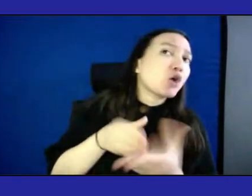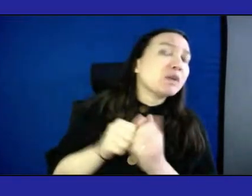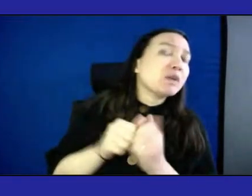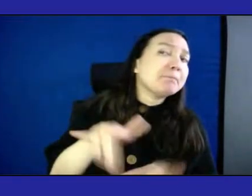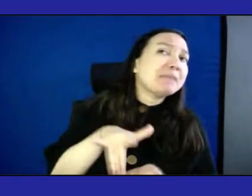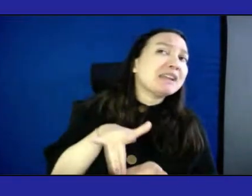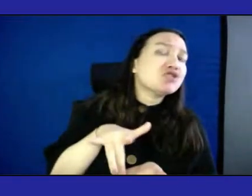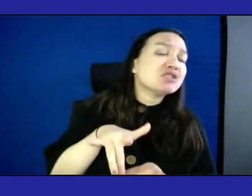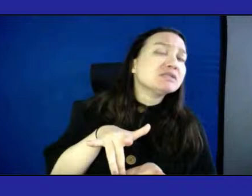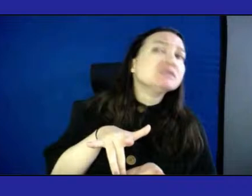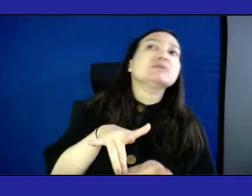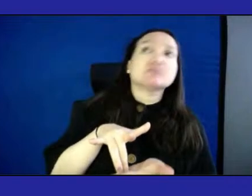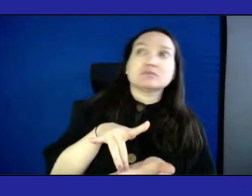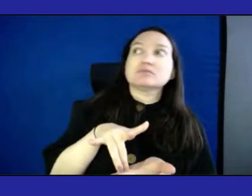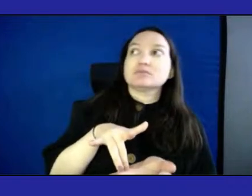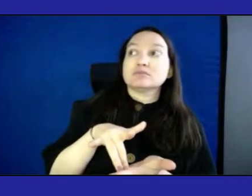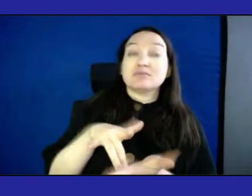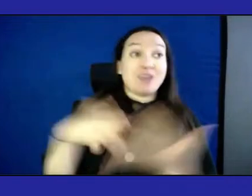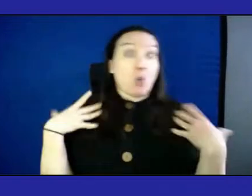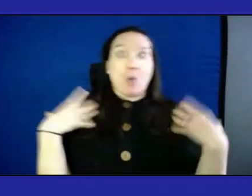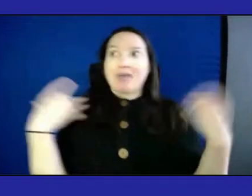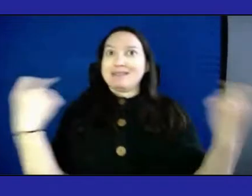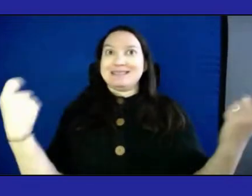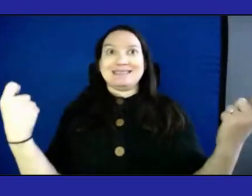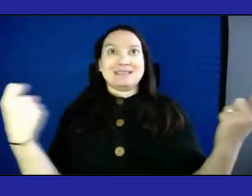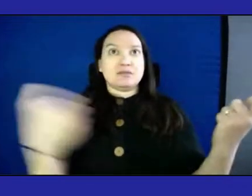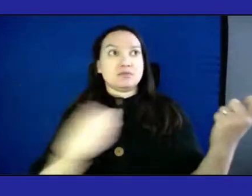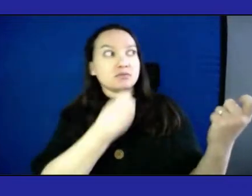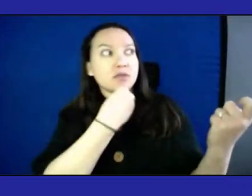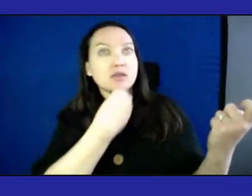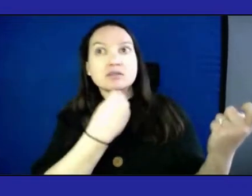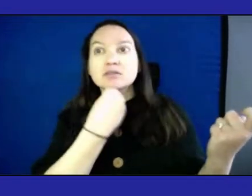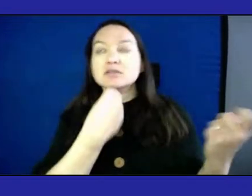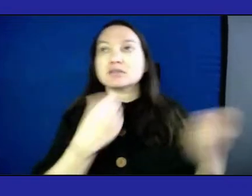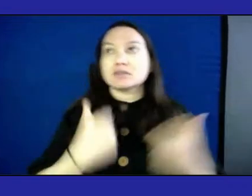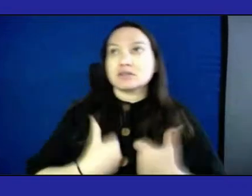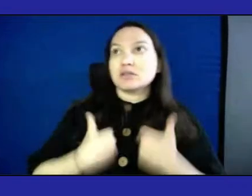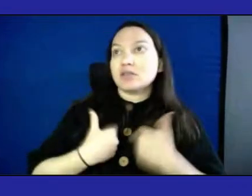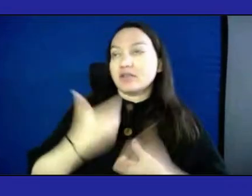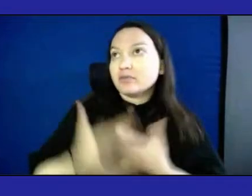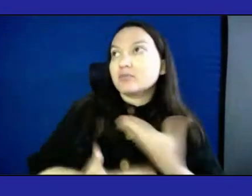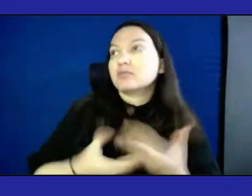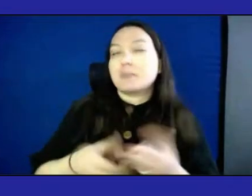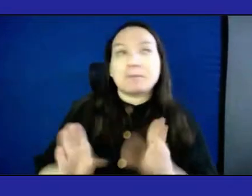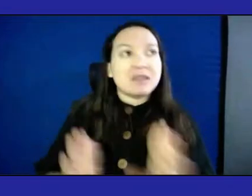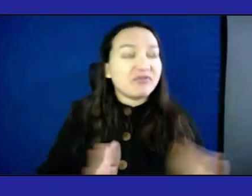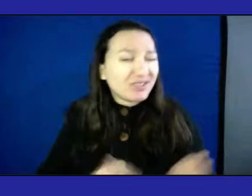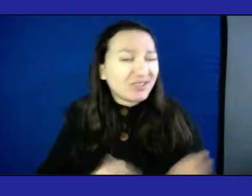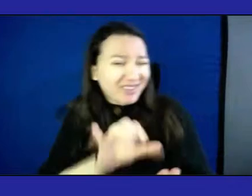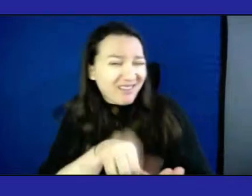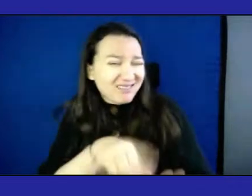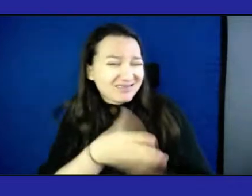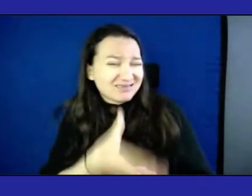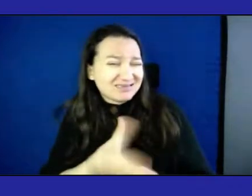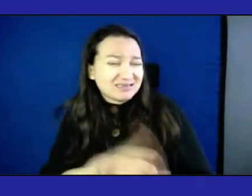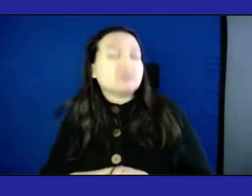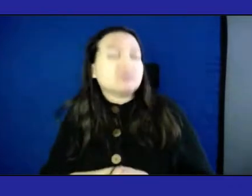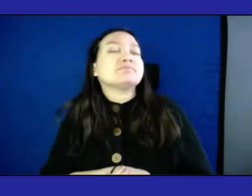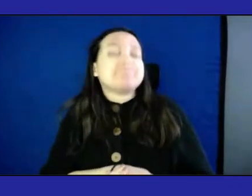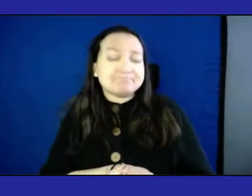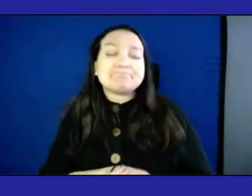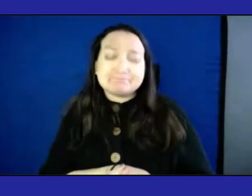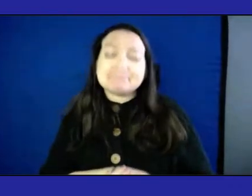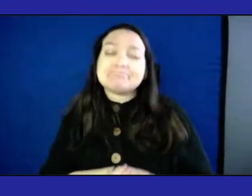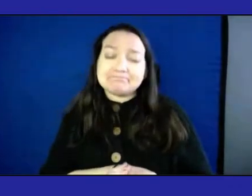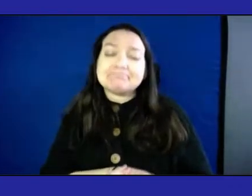on just health, wellness, and diet and lifestyle and those, and is that part of the